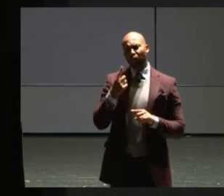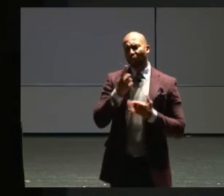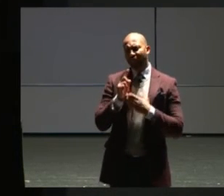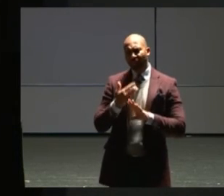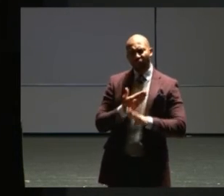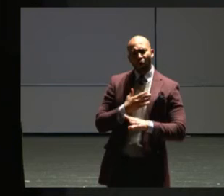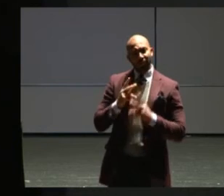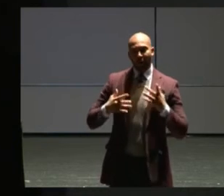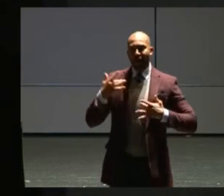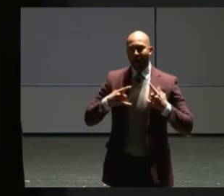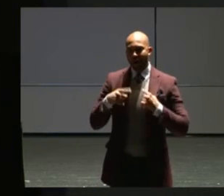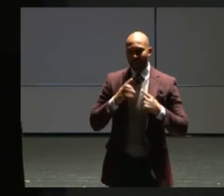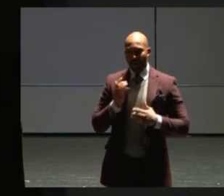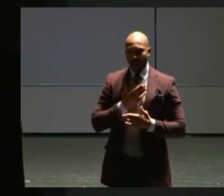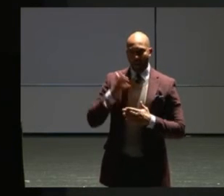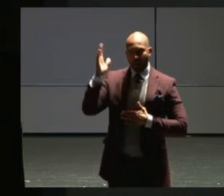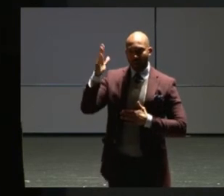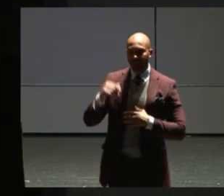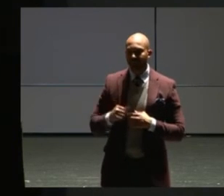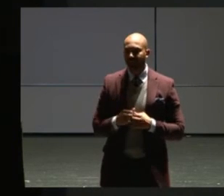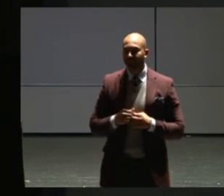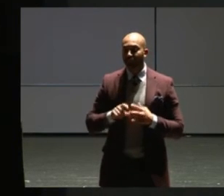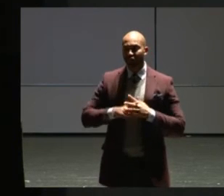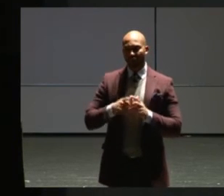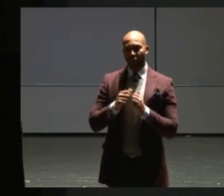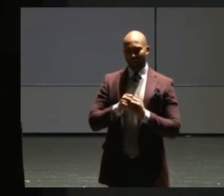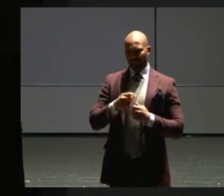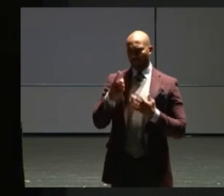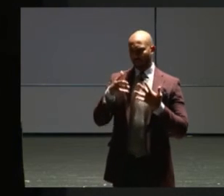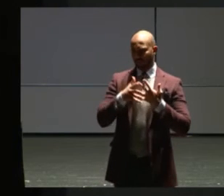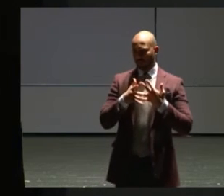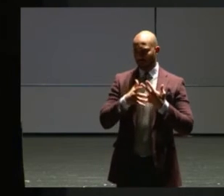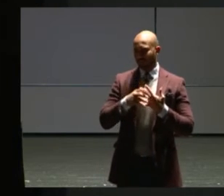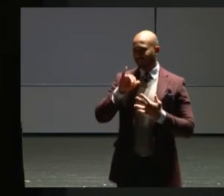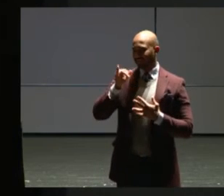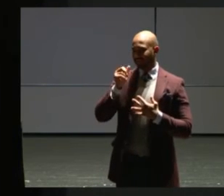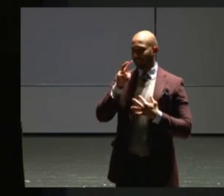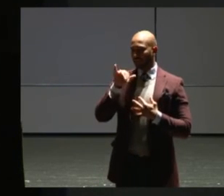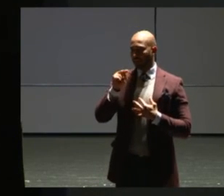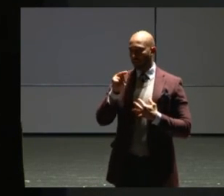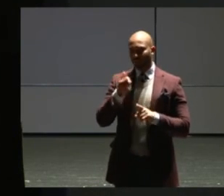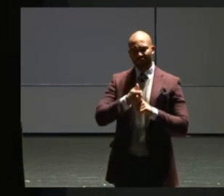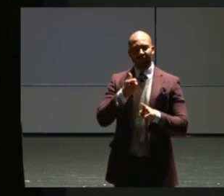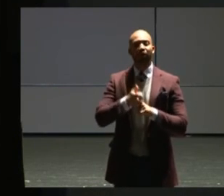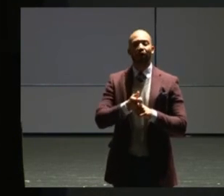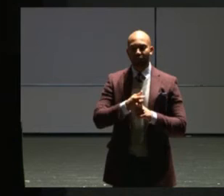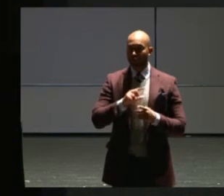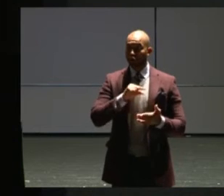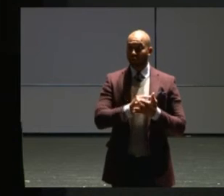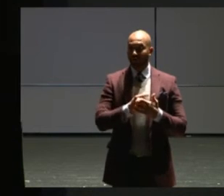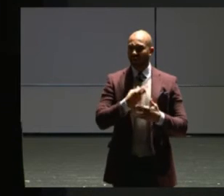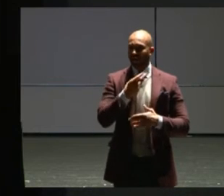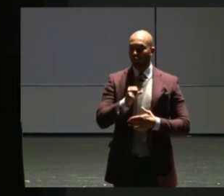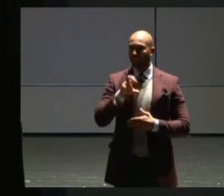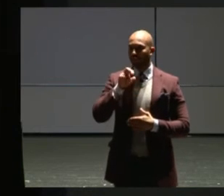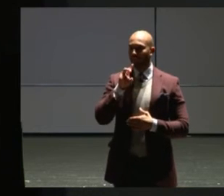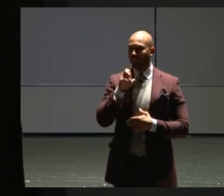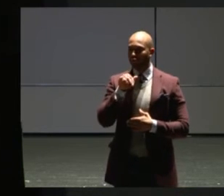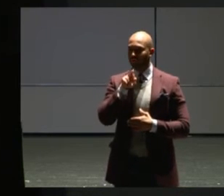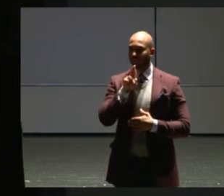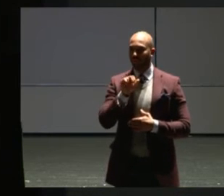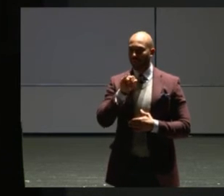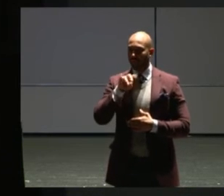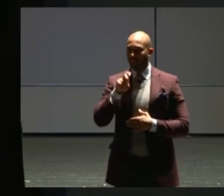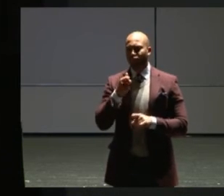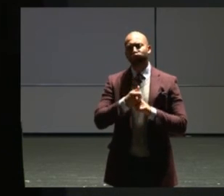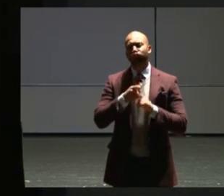But throughout every presentation, starting with Javion, a freshman who graduated from Riverside High School, is today an engineering student. He and his brother are going